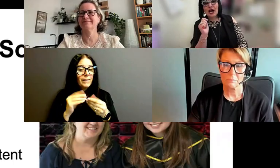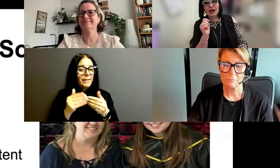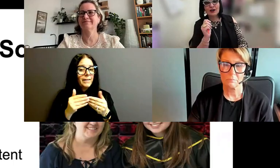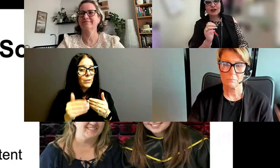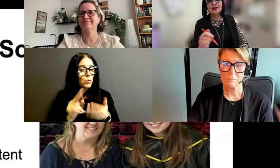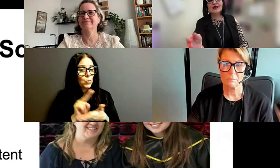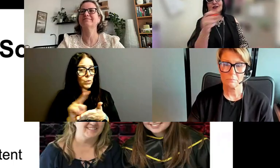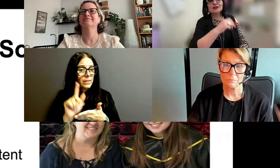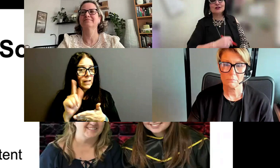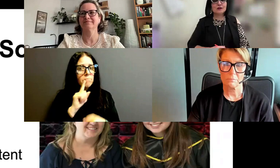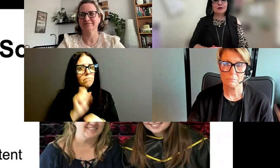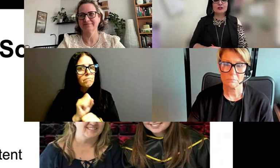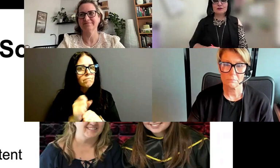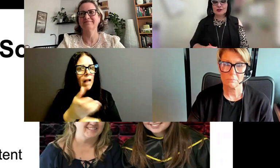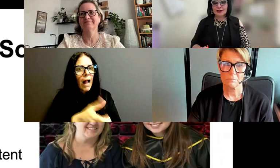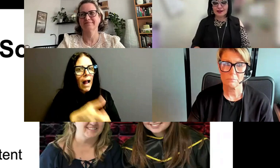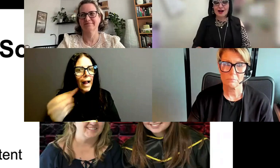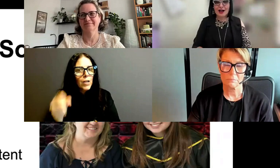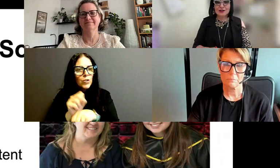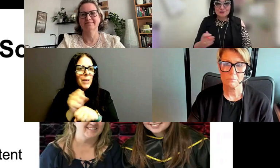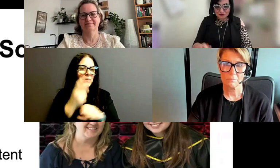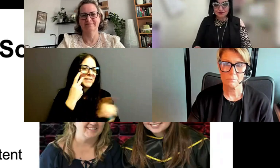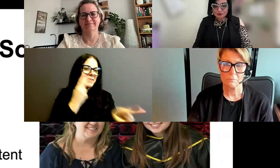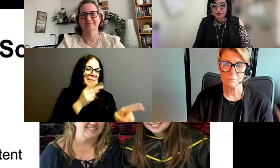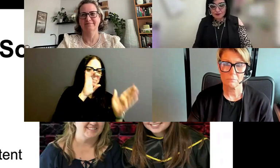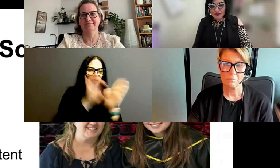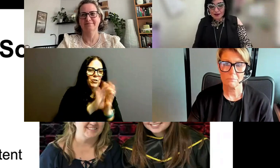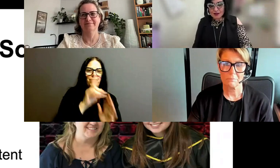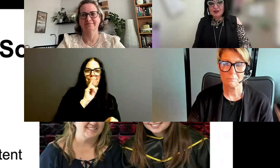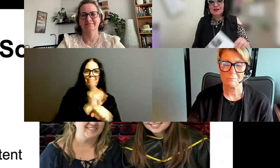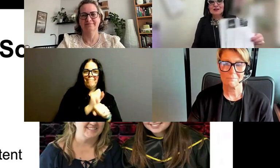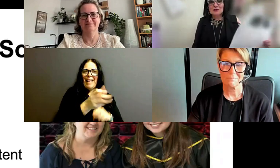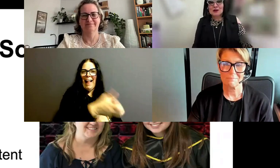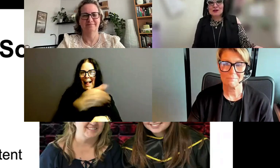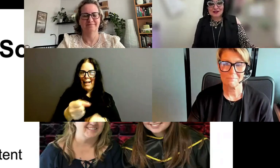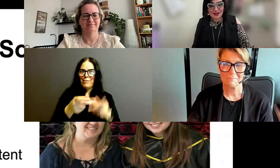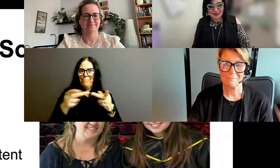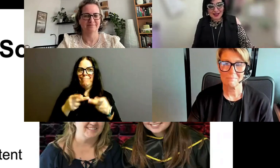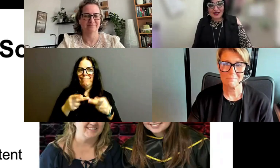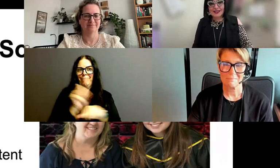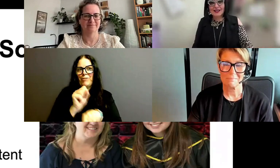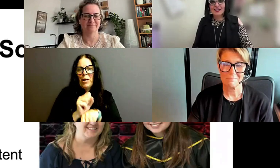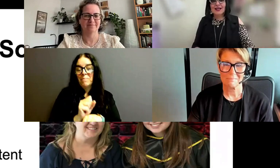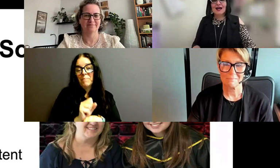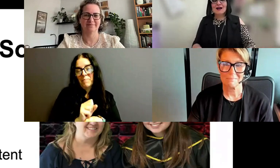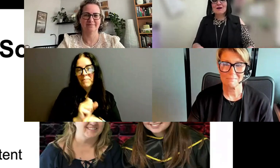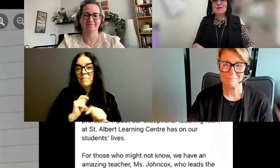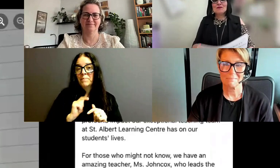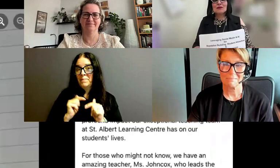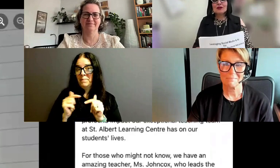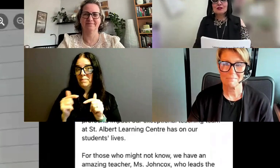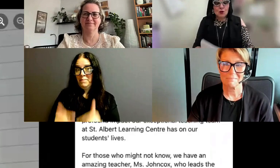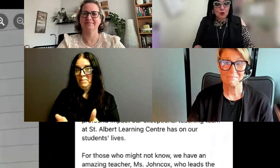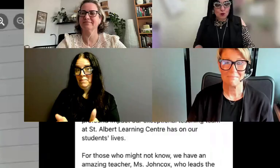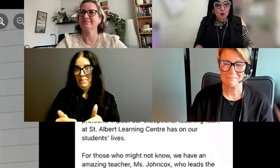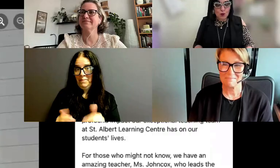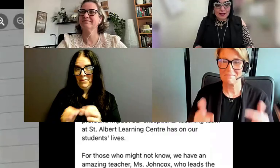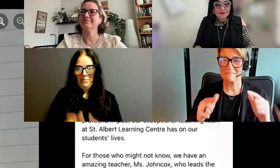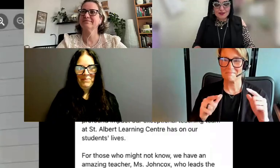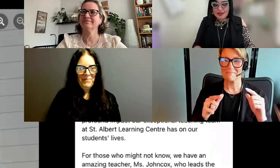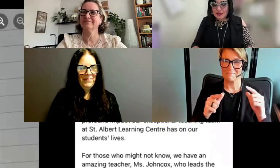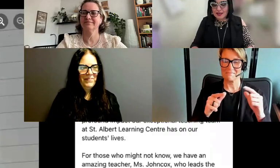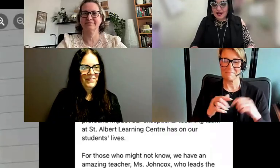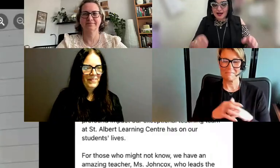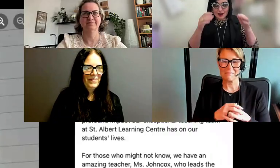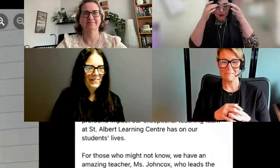she gets hired. And there's your picture of her getting hired. So we'll go to the next slide. Um, so